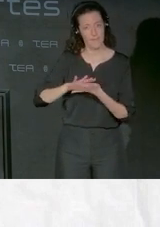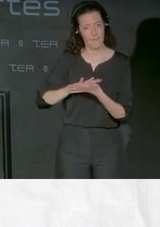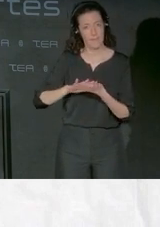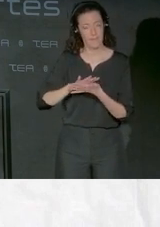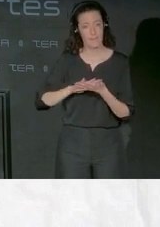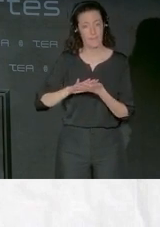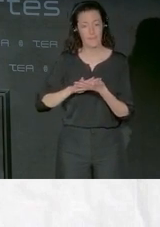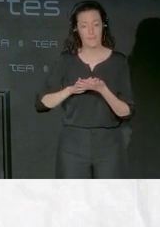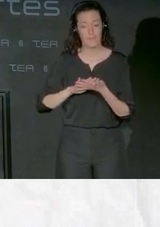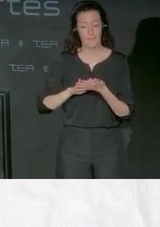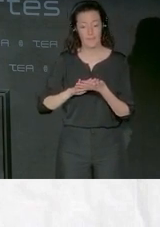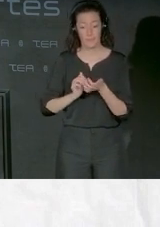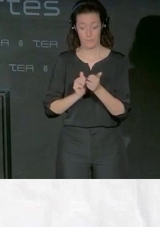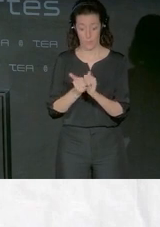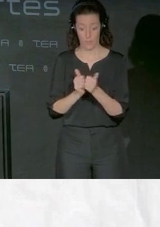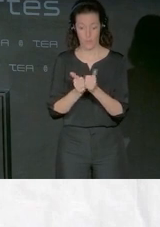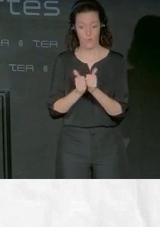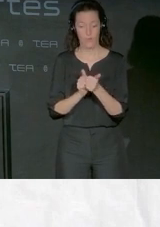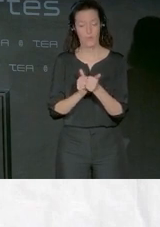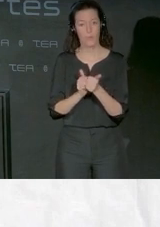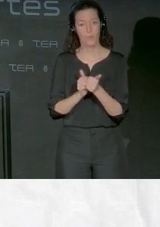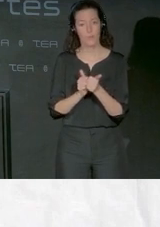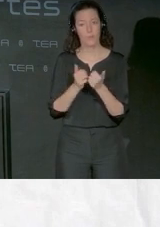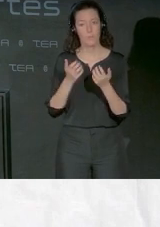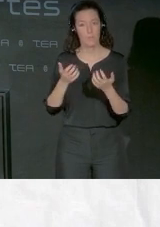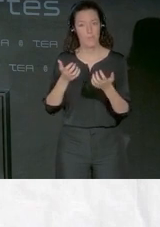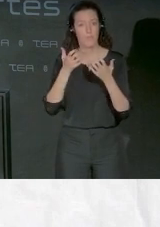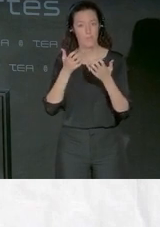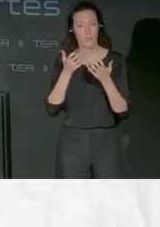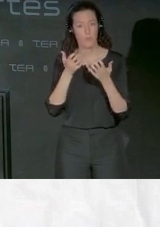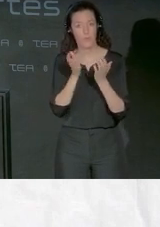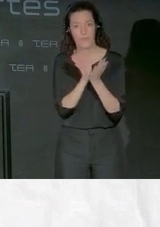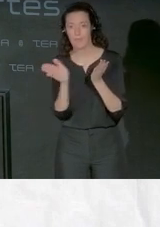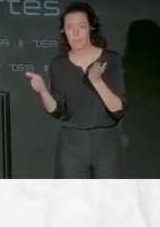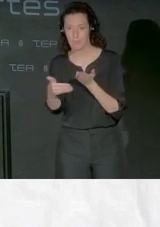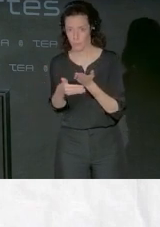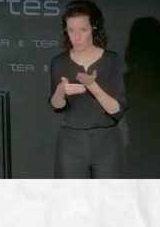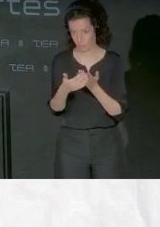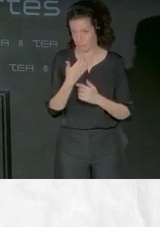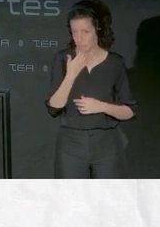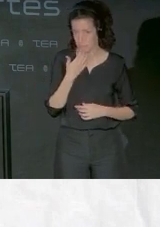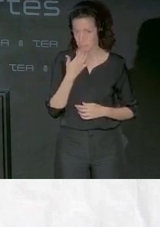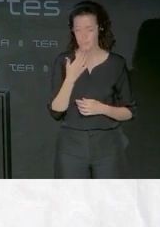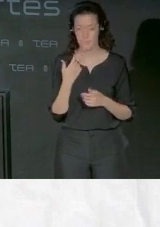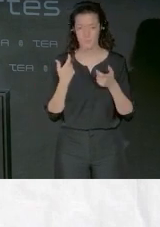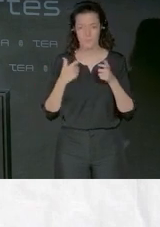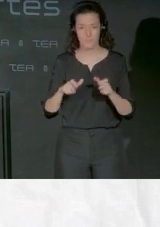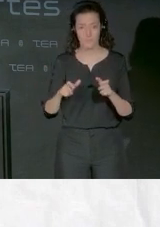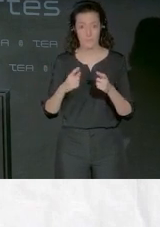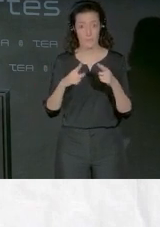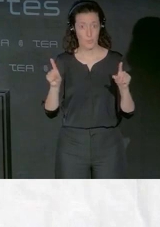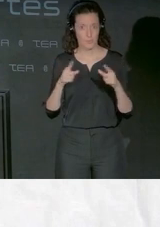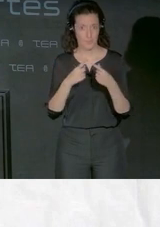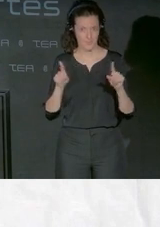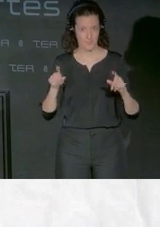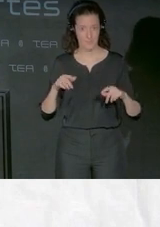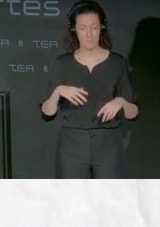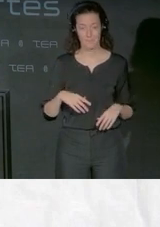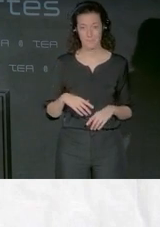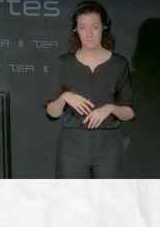audiovisual and the music sector. So we discussed in-game concerts in previous presentations, as well as sort of transmedia